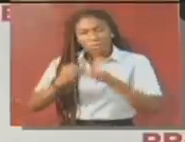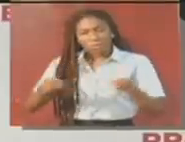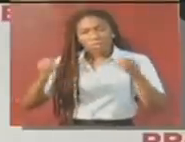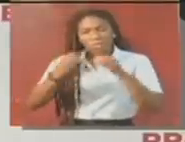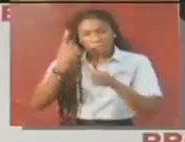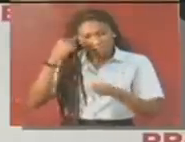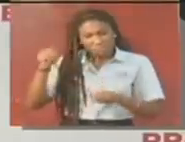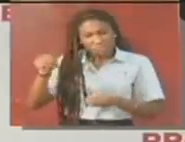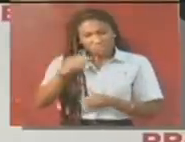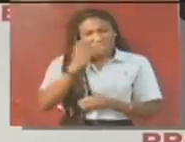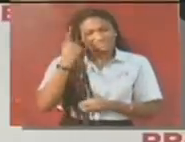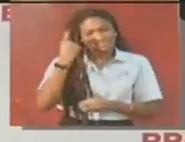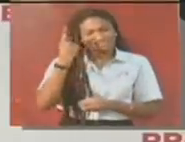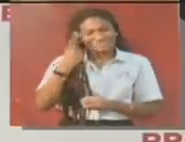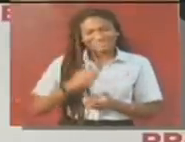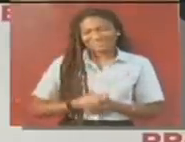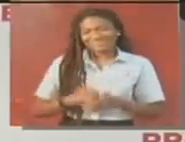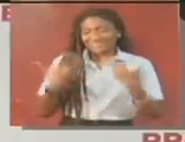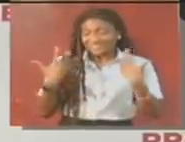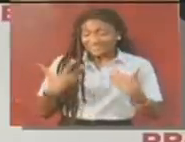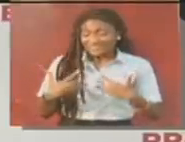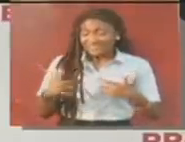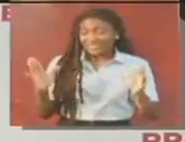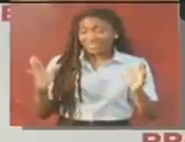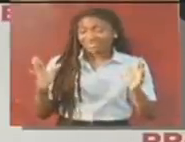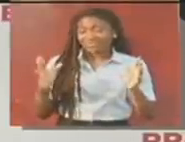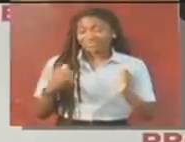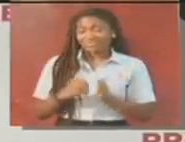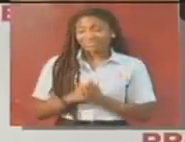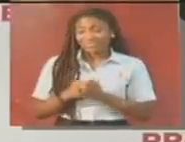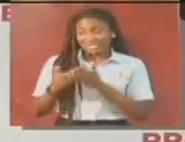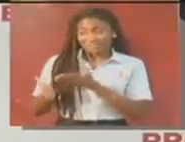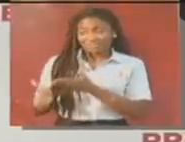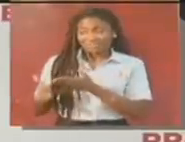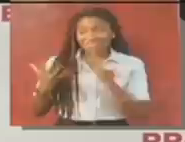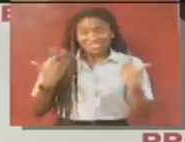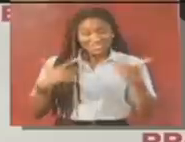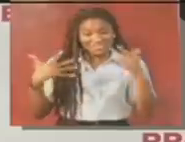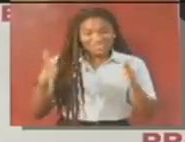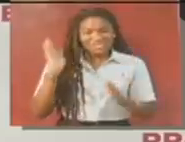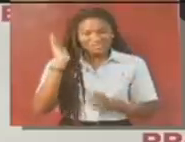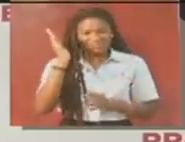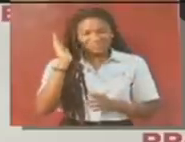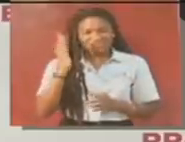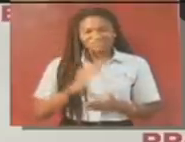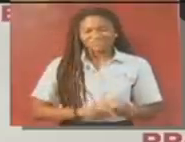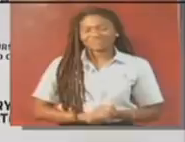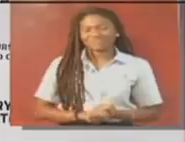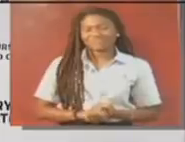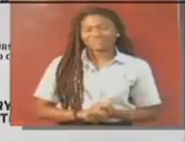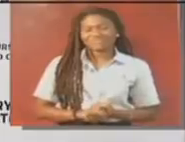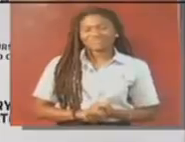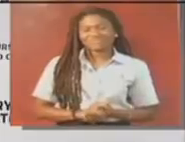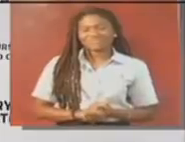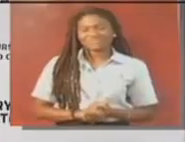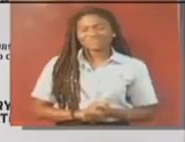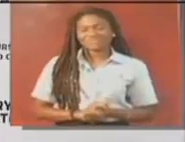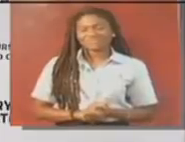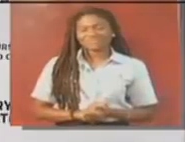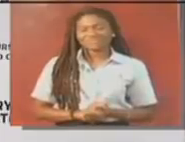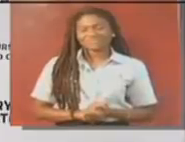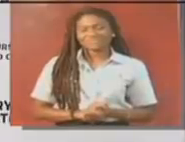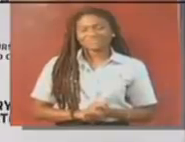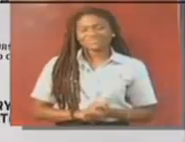end of the epidemiological and the clinical update for this morning. Thank you very